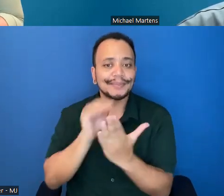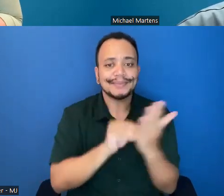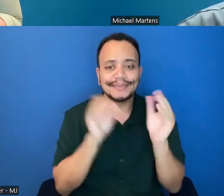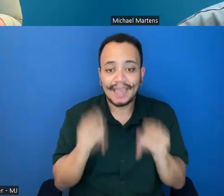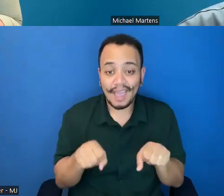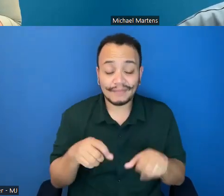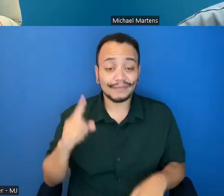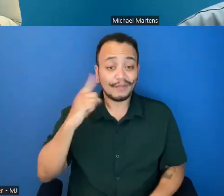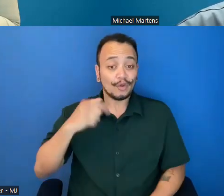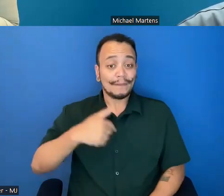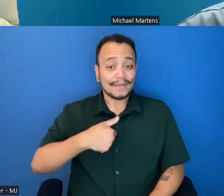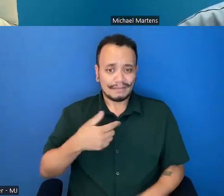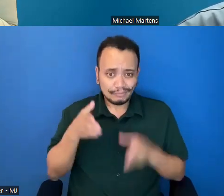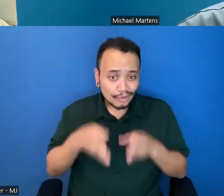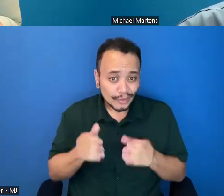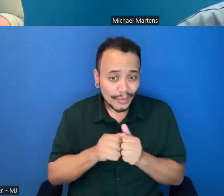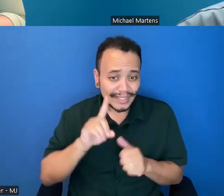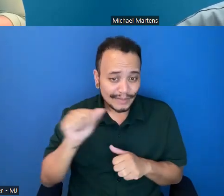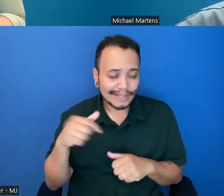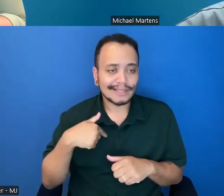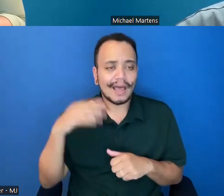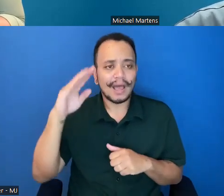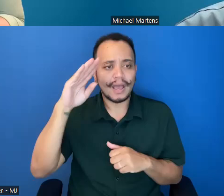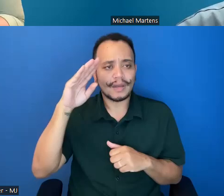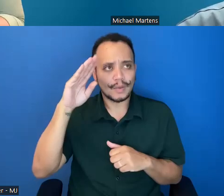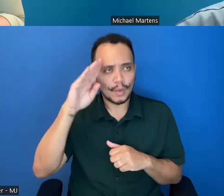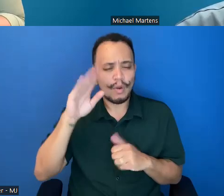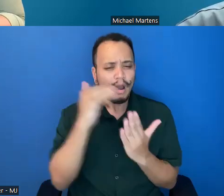my skills also helped me sometimes